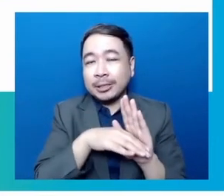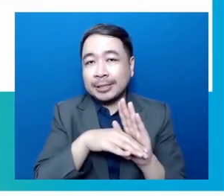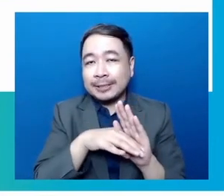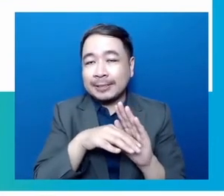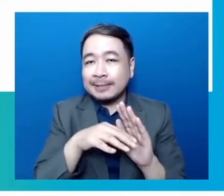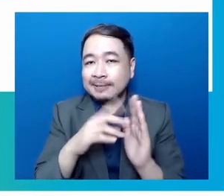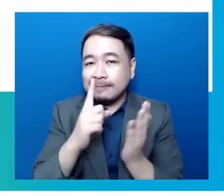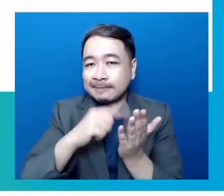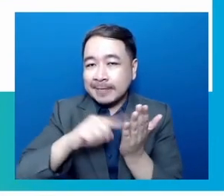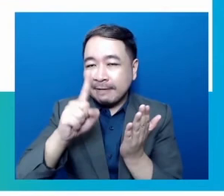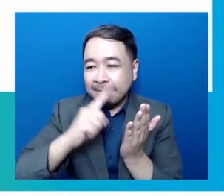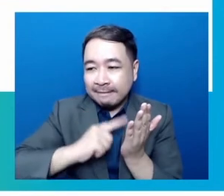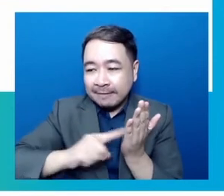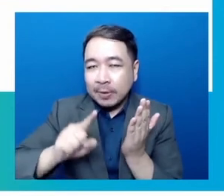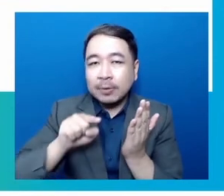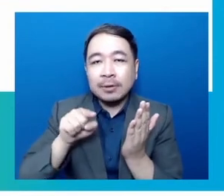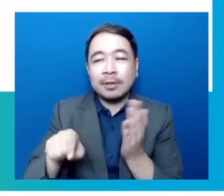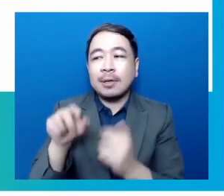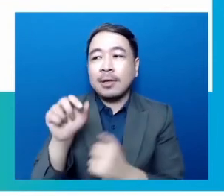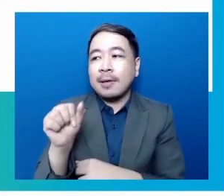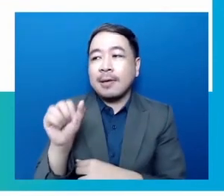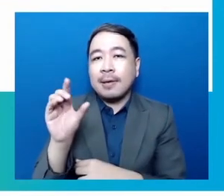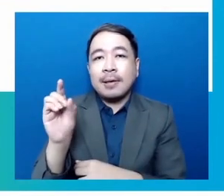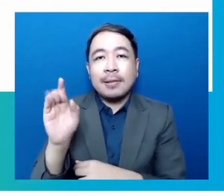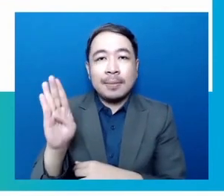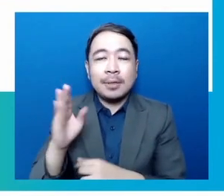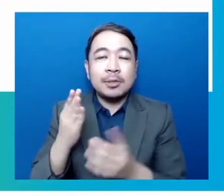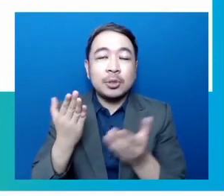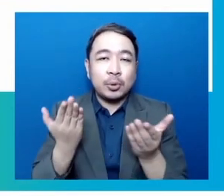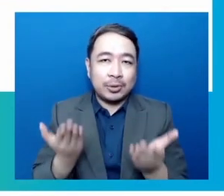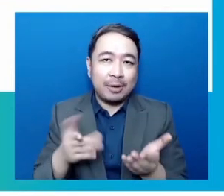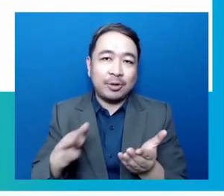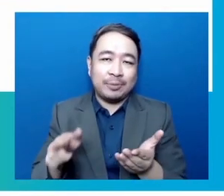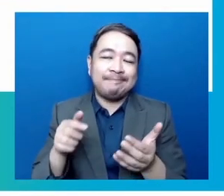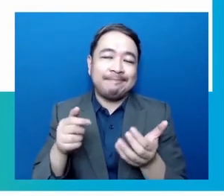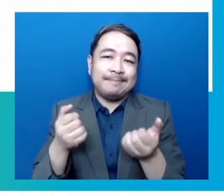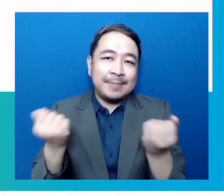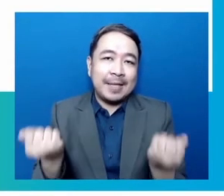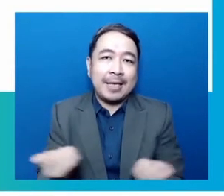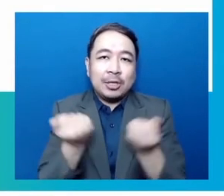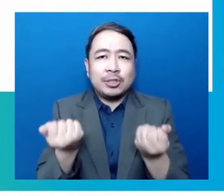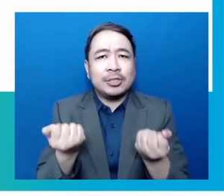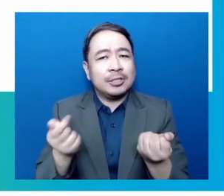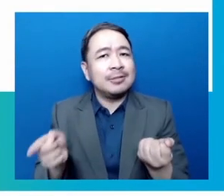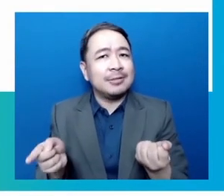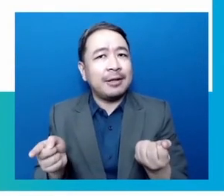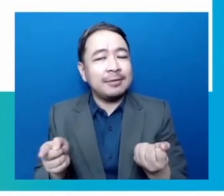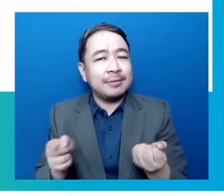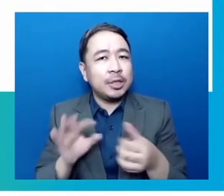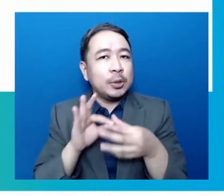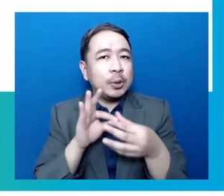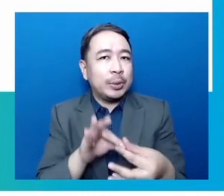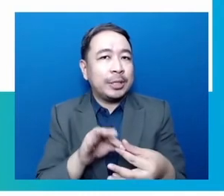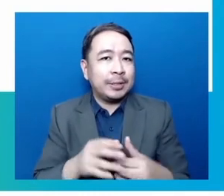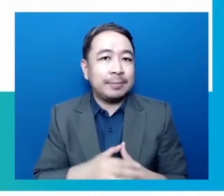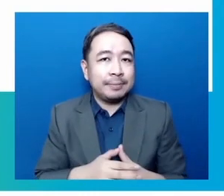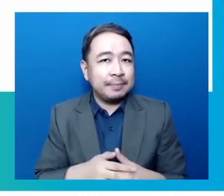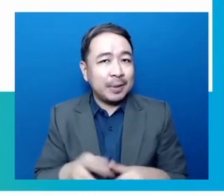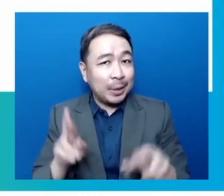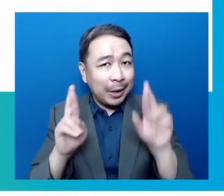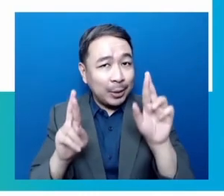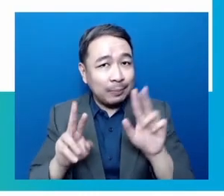So that's what we are doing right now related on that. I think I respond to your question,